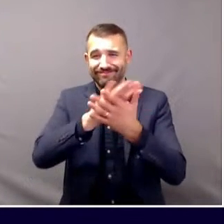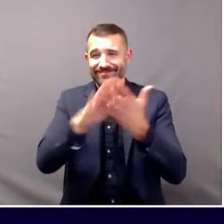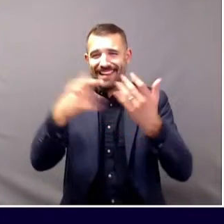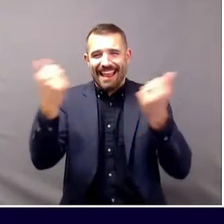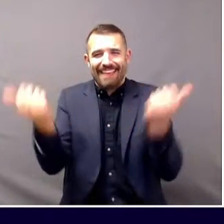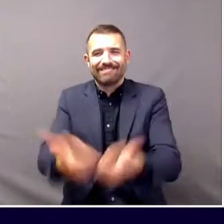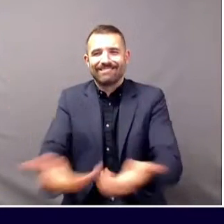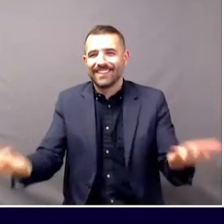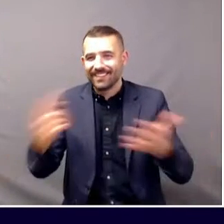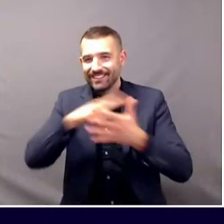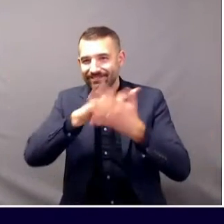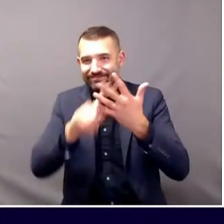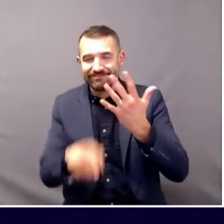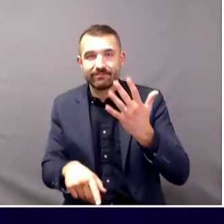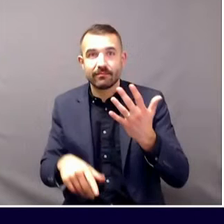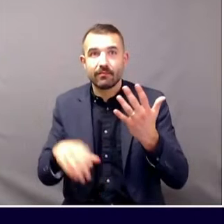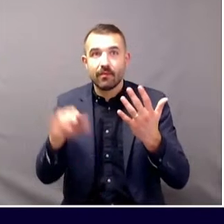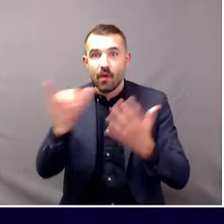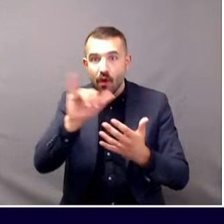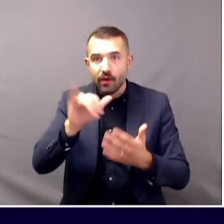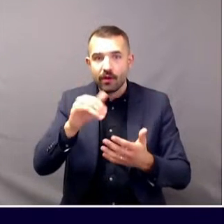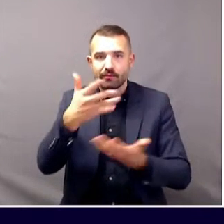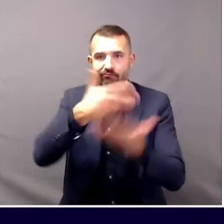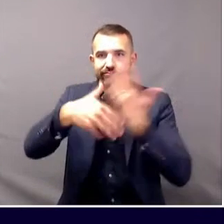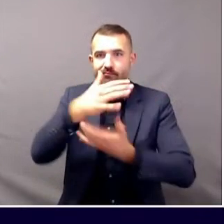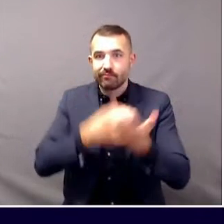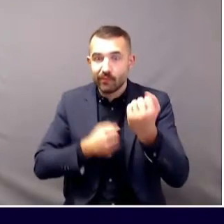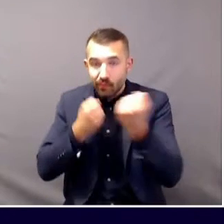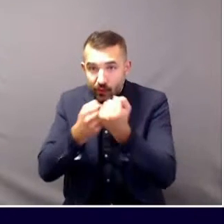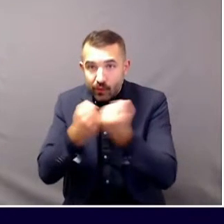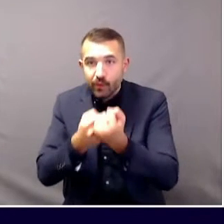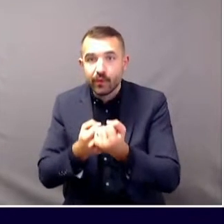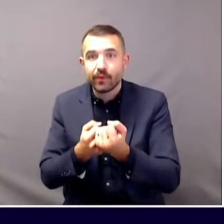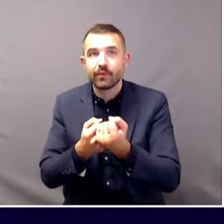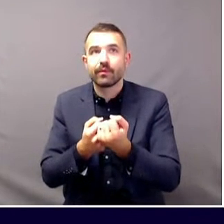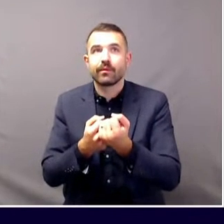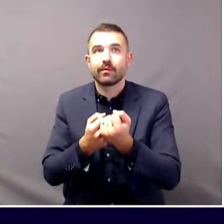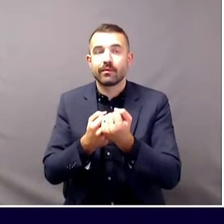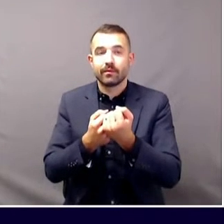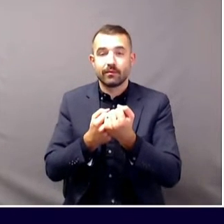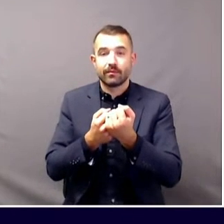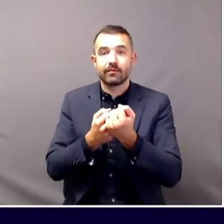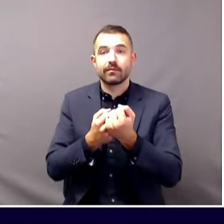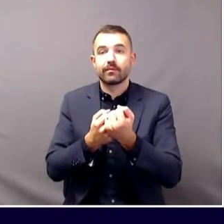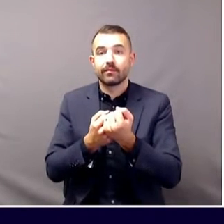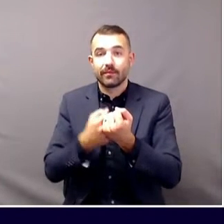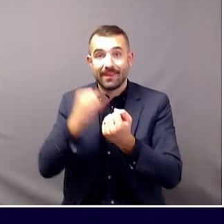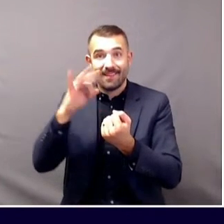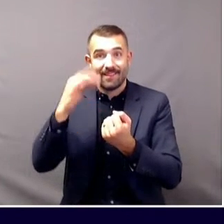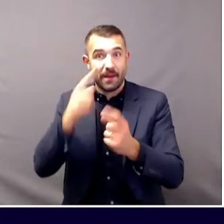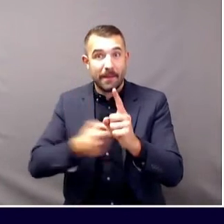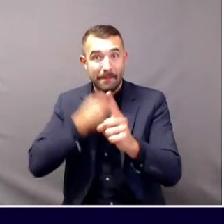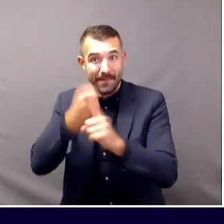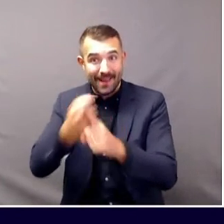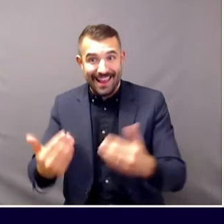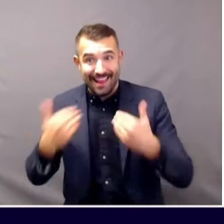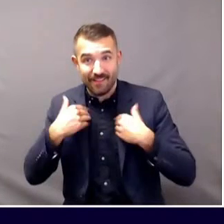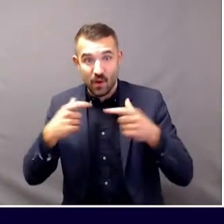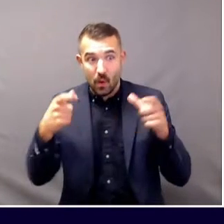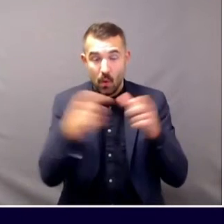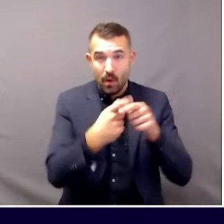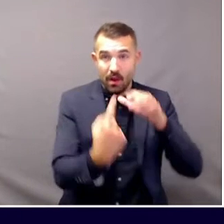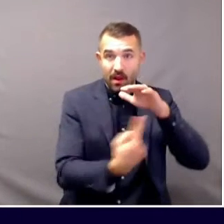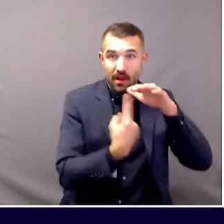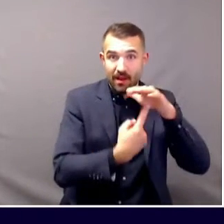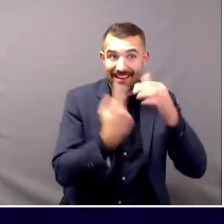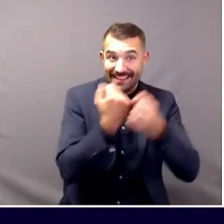social services so that those who are affected by COVID can isolate safely and not risk infecting other members of their family,